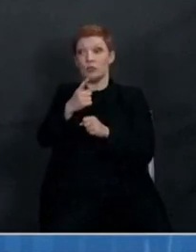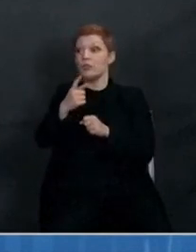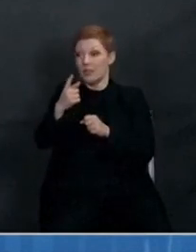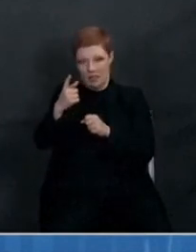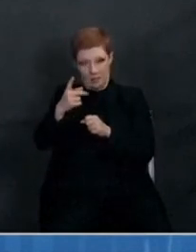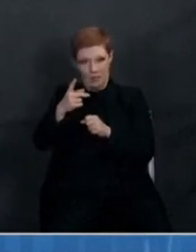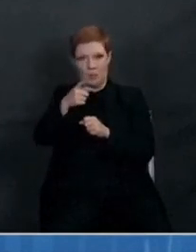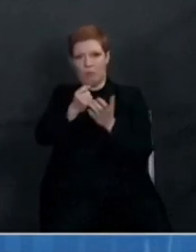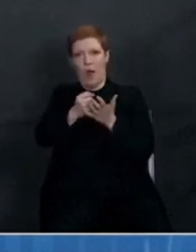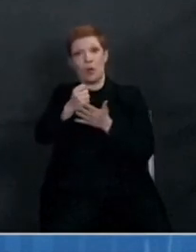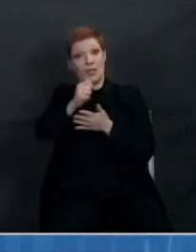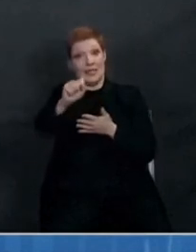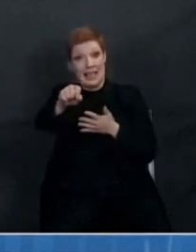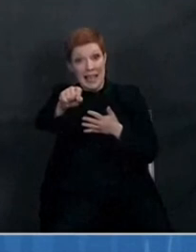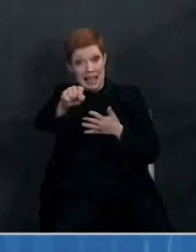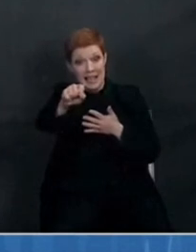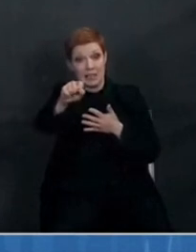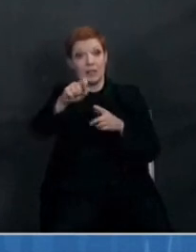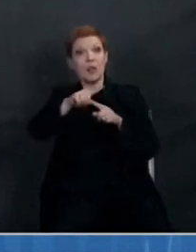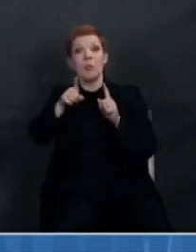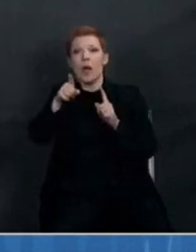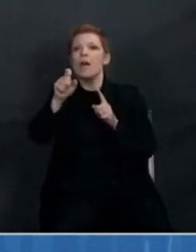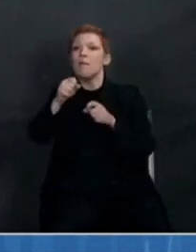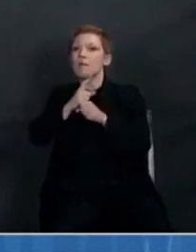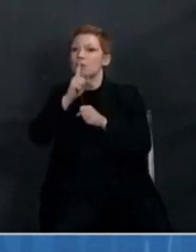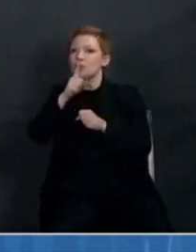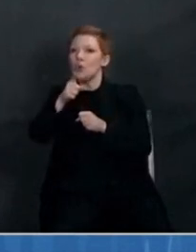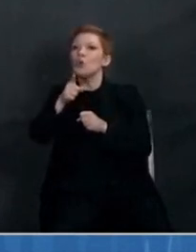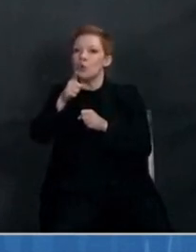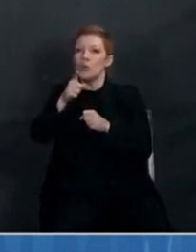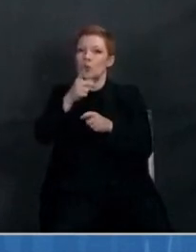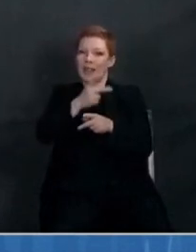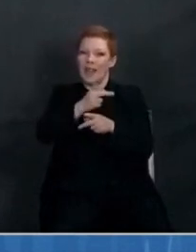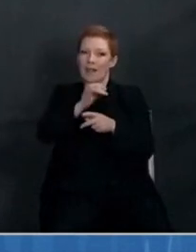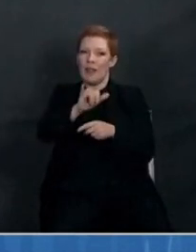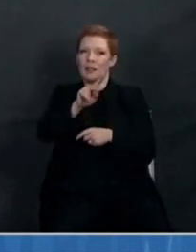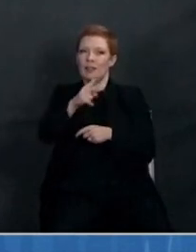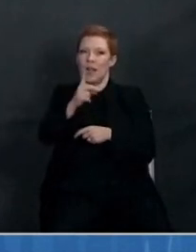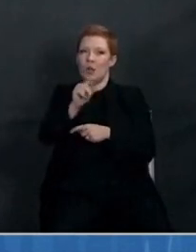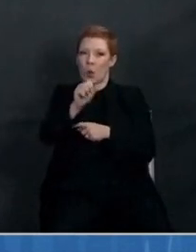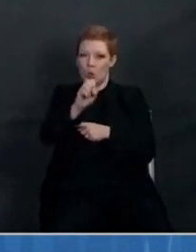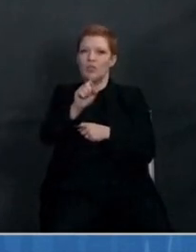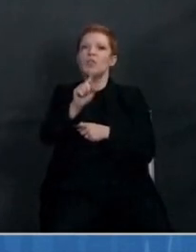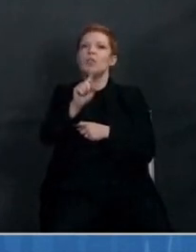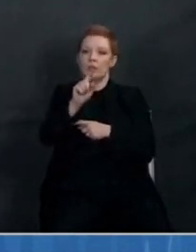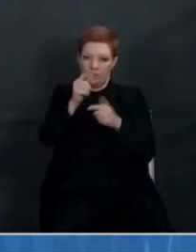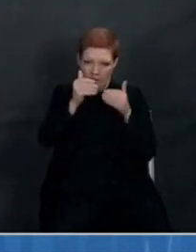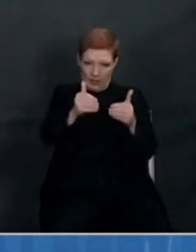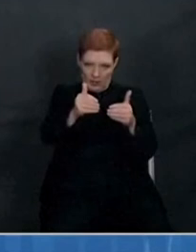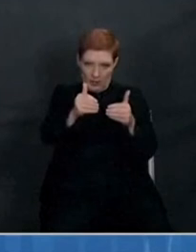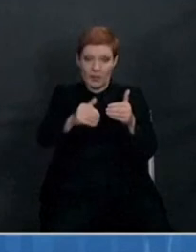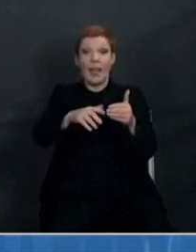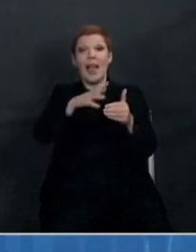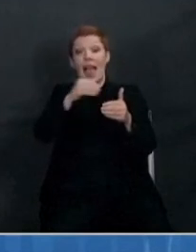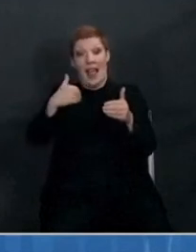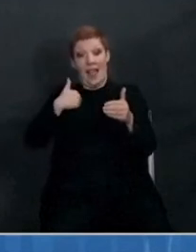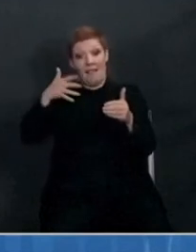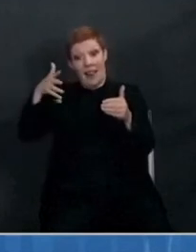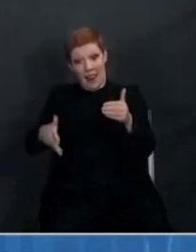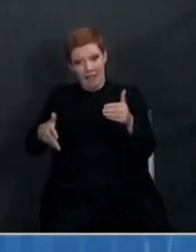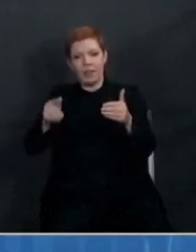taken care of all of the second dose people, then you go ahead with the first dose. So that's the policy that we've had, and that